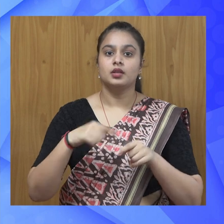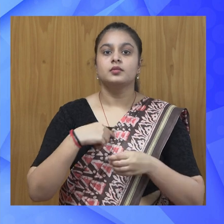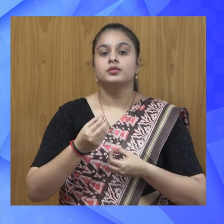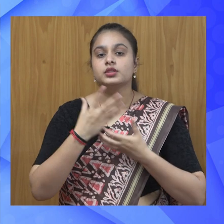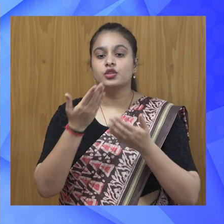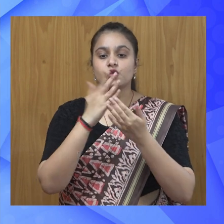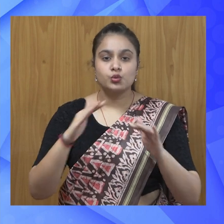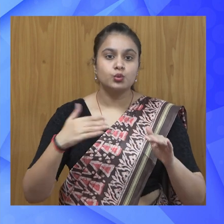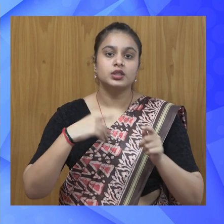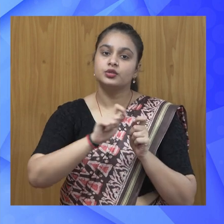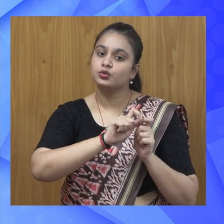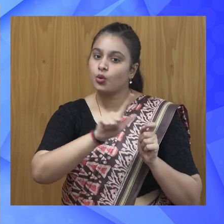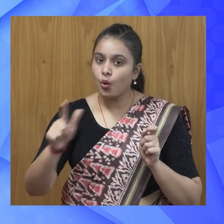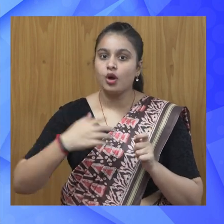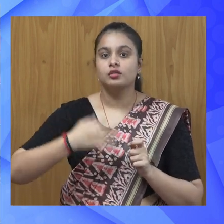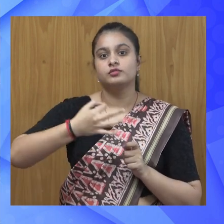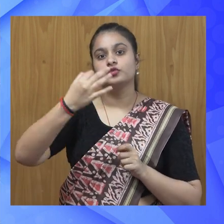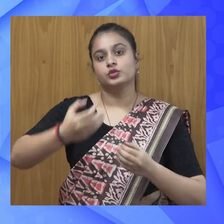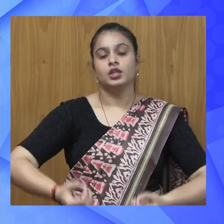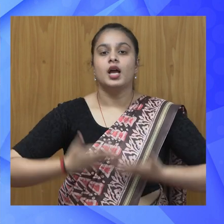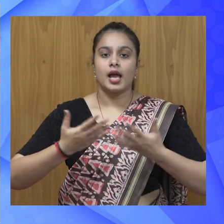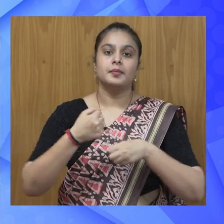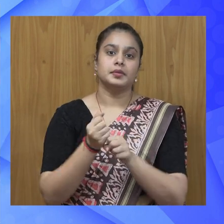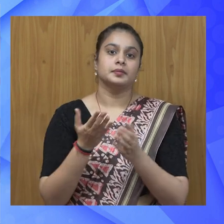each child a happy child in the future. Thank you so much. Thank you.